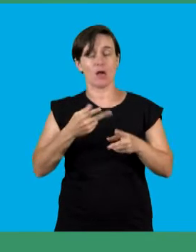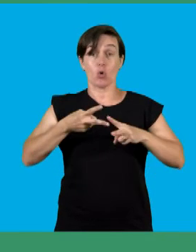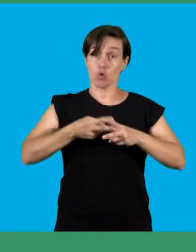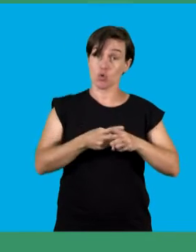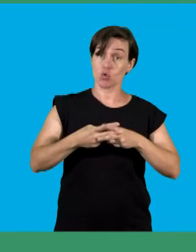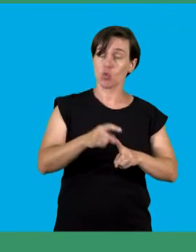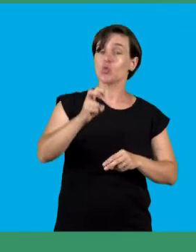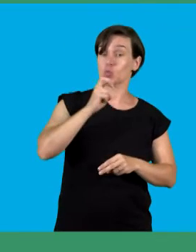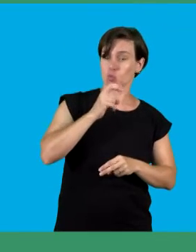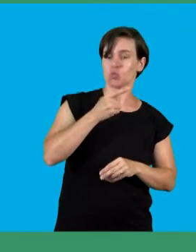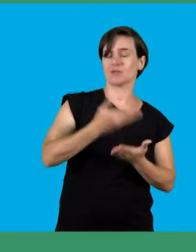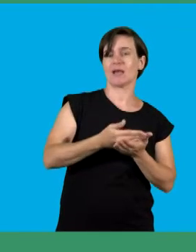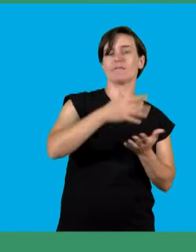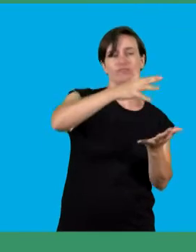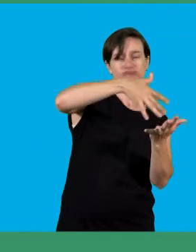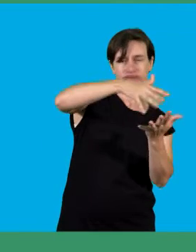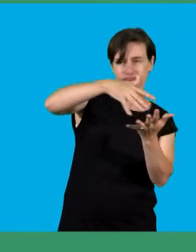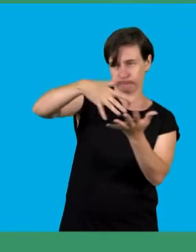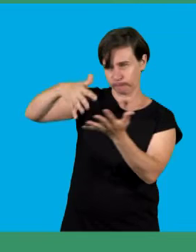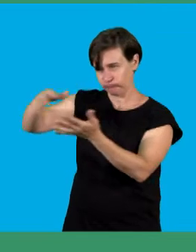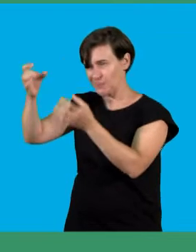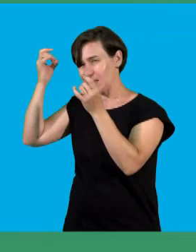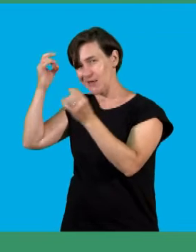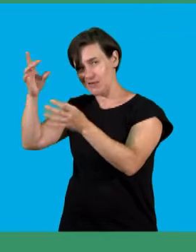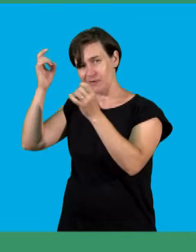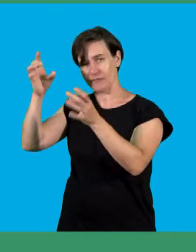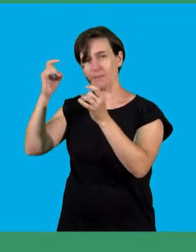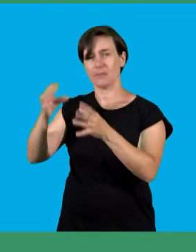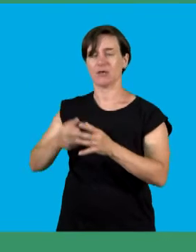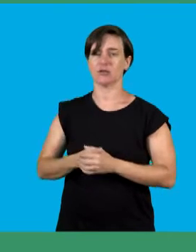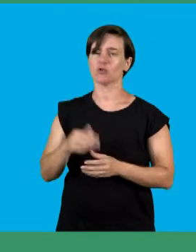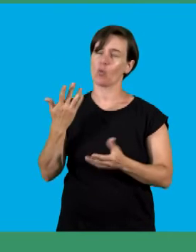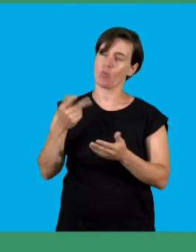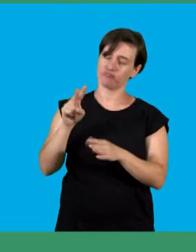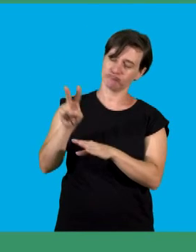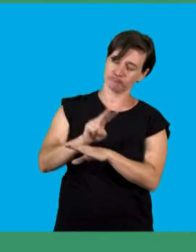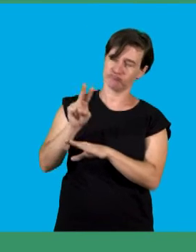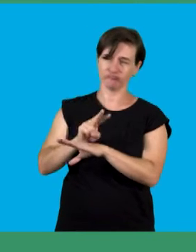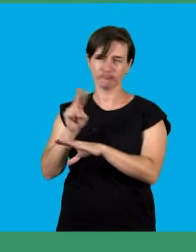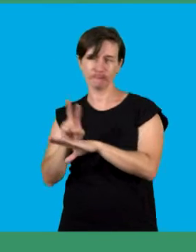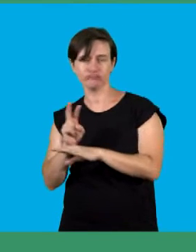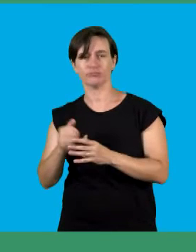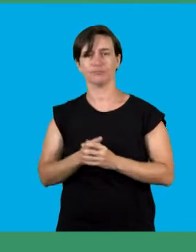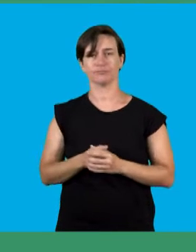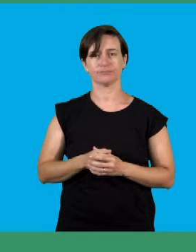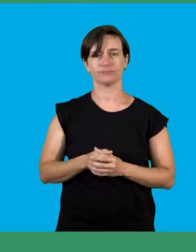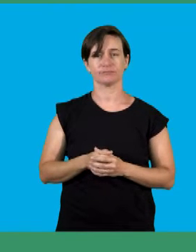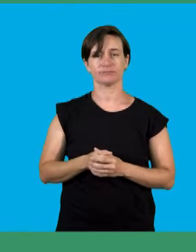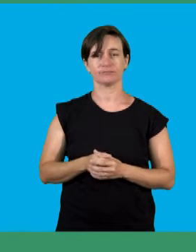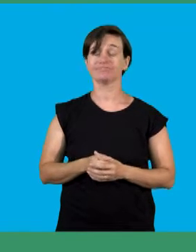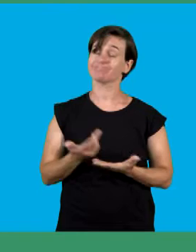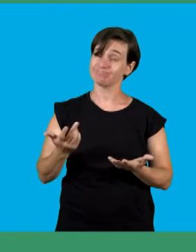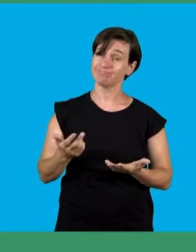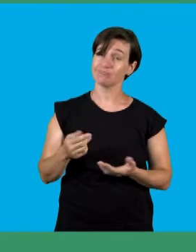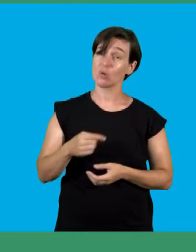tool that can be used to gather information or to form a set of guidelines for observation. As you know,